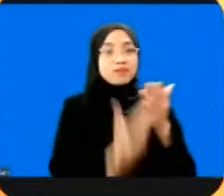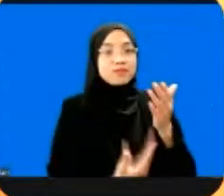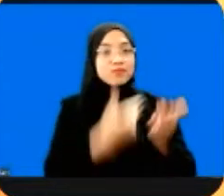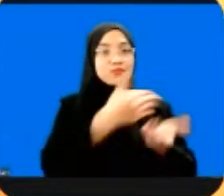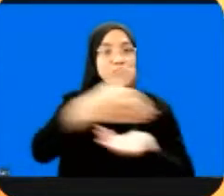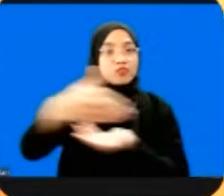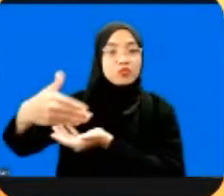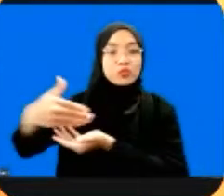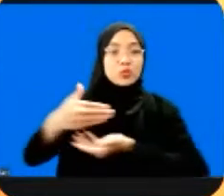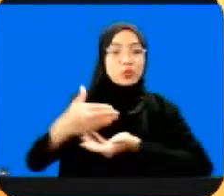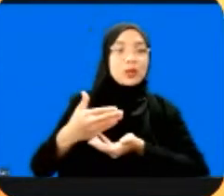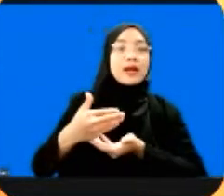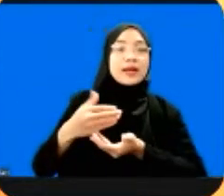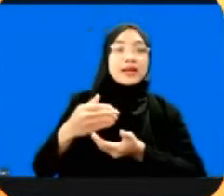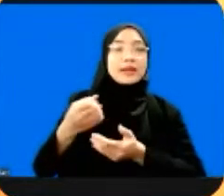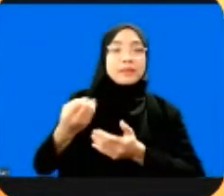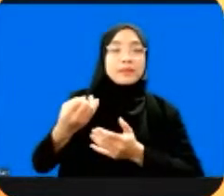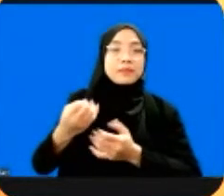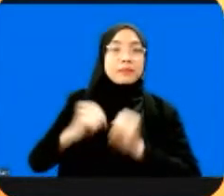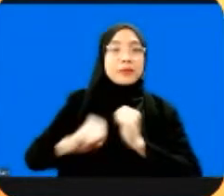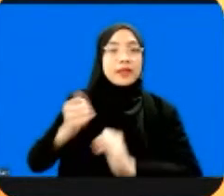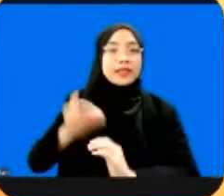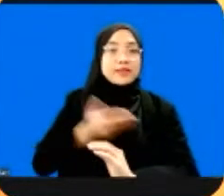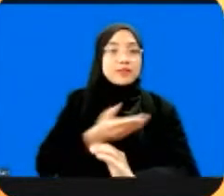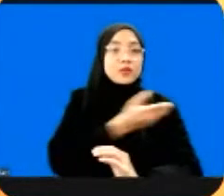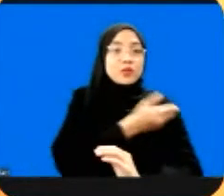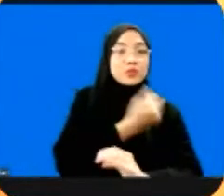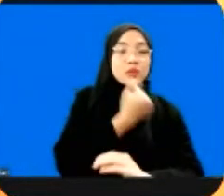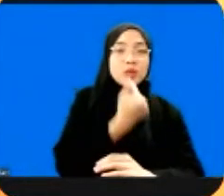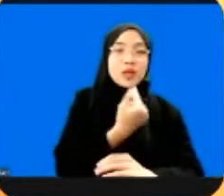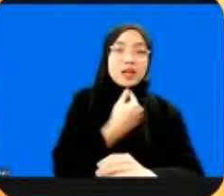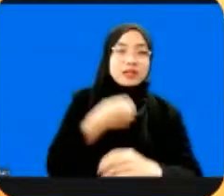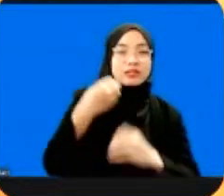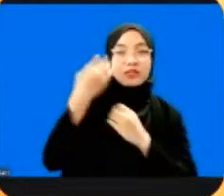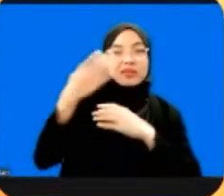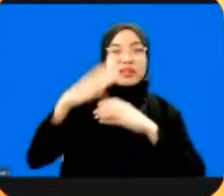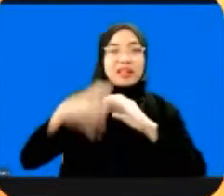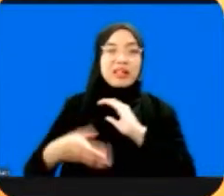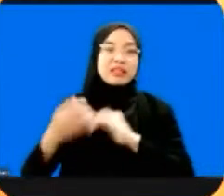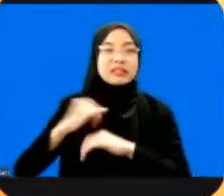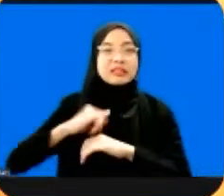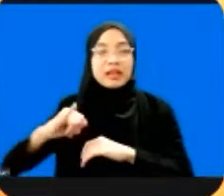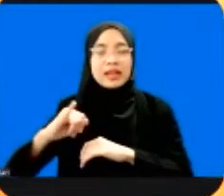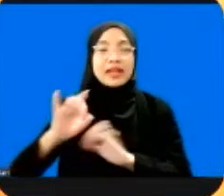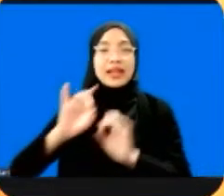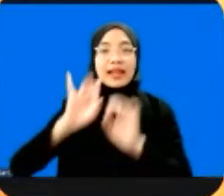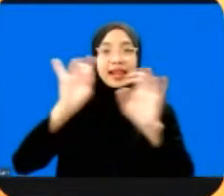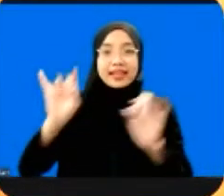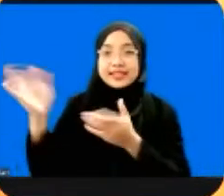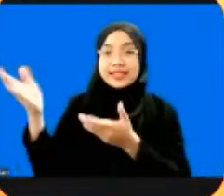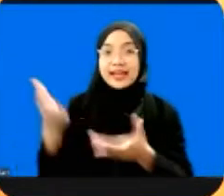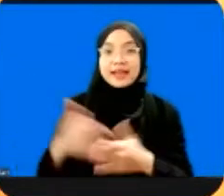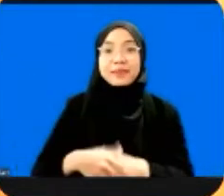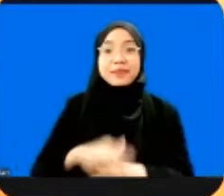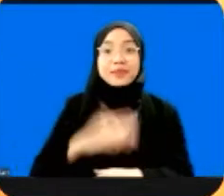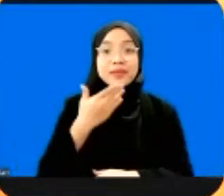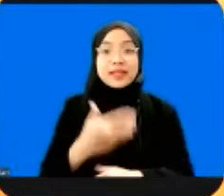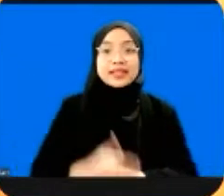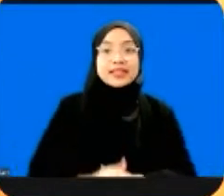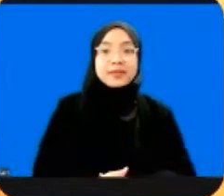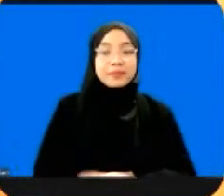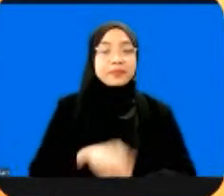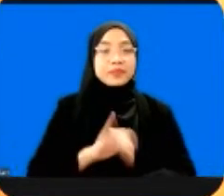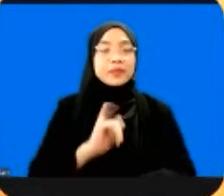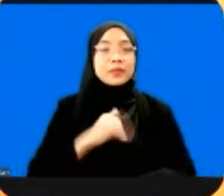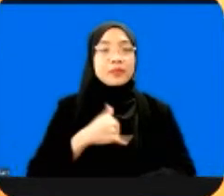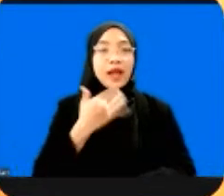about disinformation and particularly maybe health issues. Go ahead. All right, thank you, Charles. Without further ado, I think this morning we're going to have